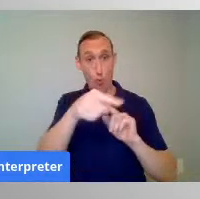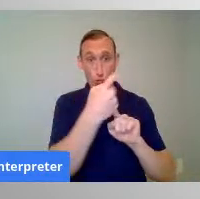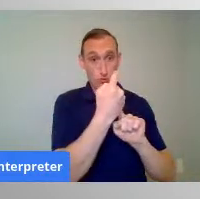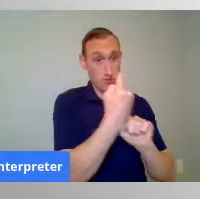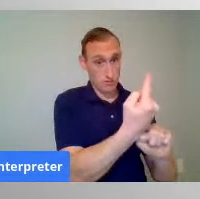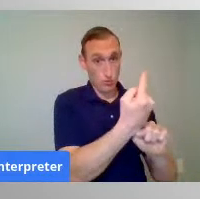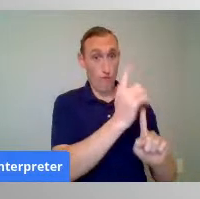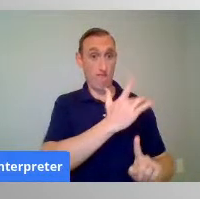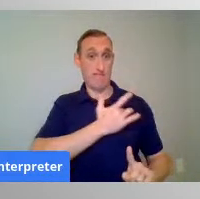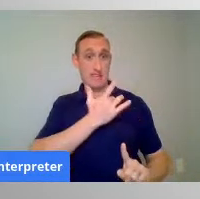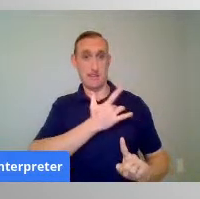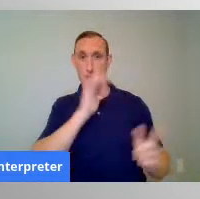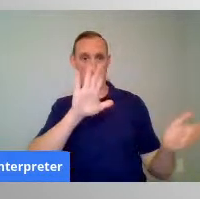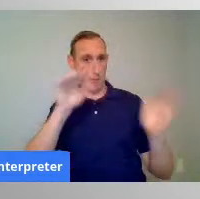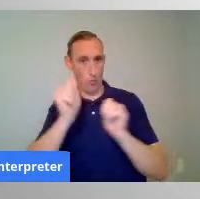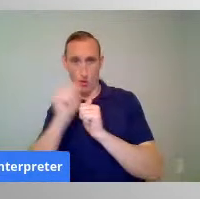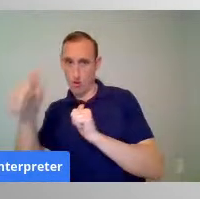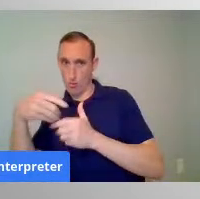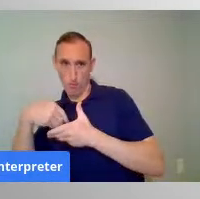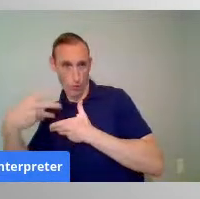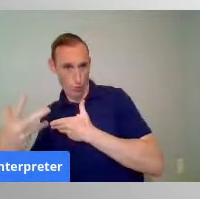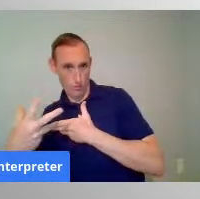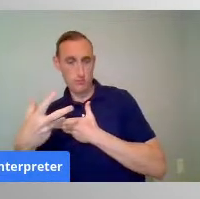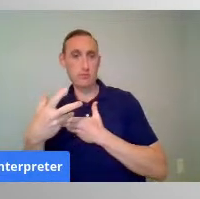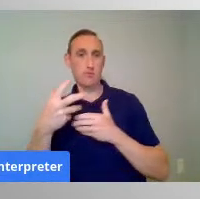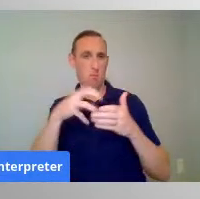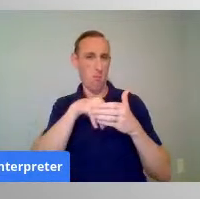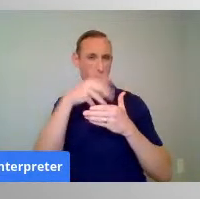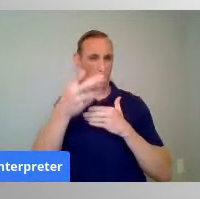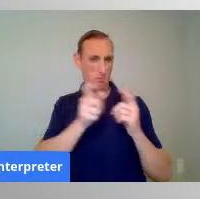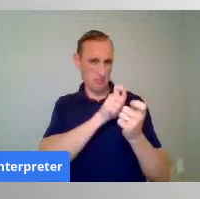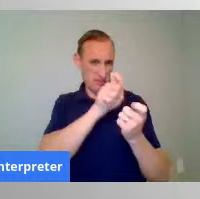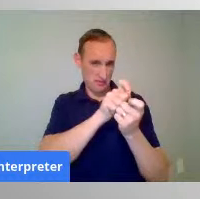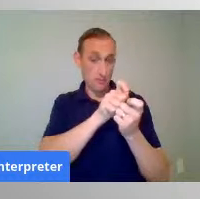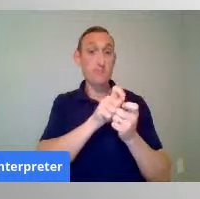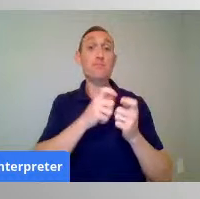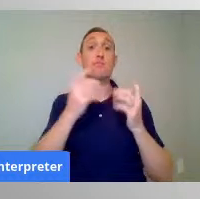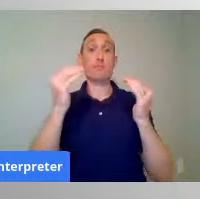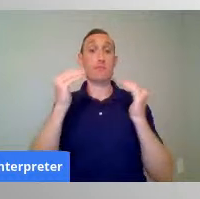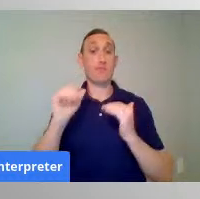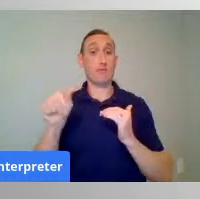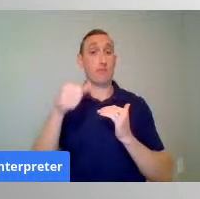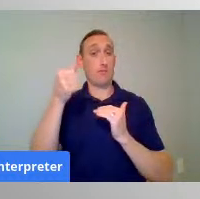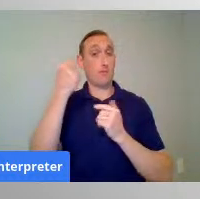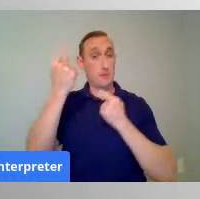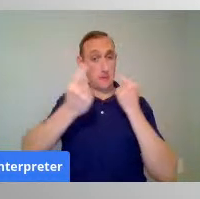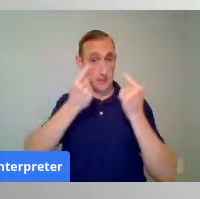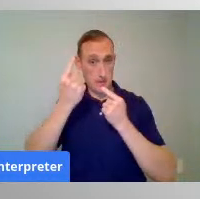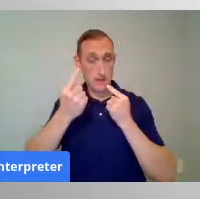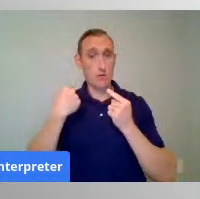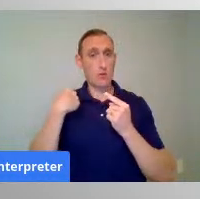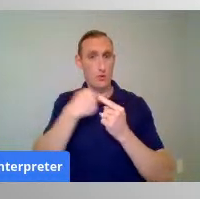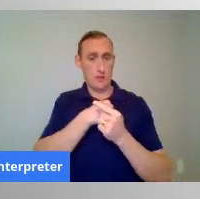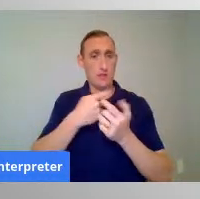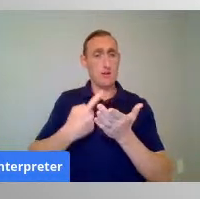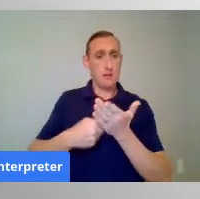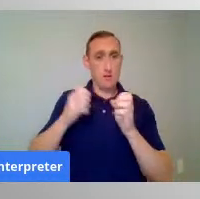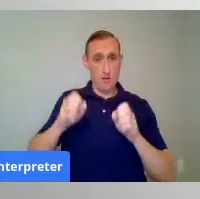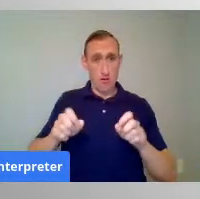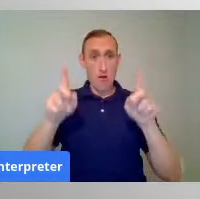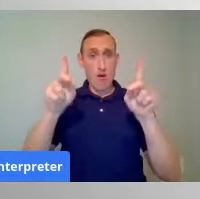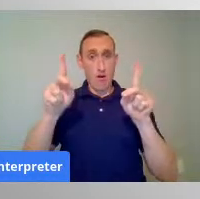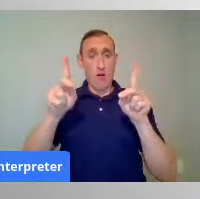it. Another thing to think about is also, as we were talking about some opportunities, is a way